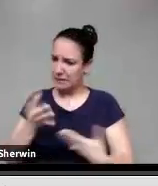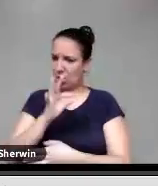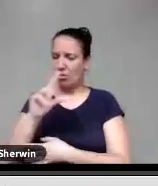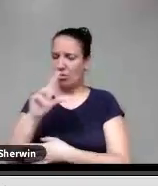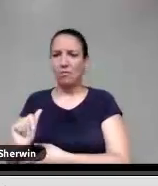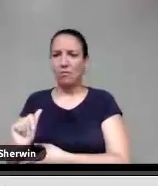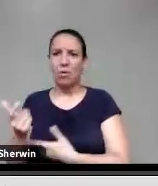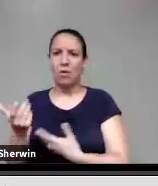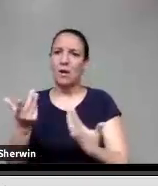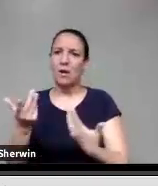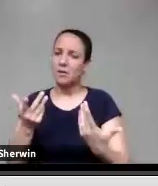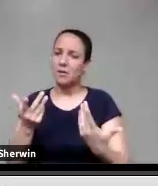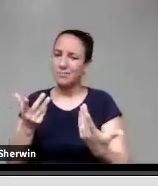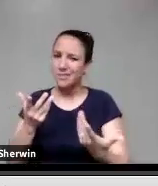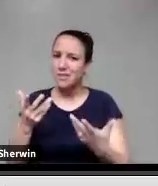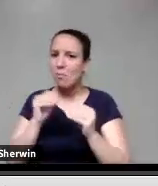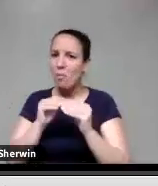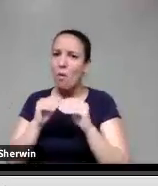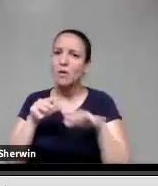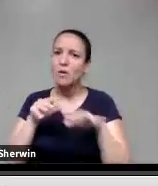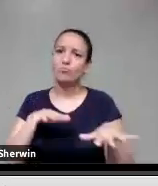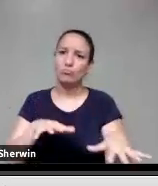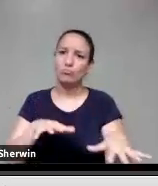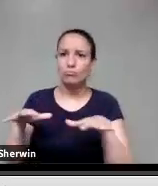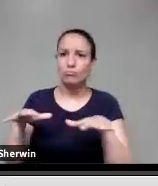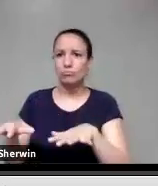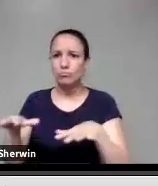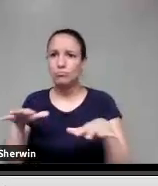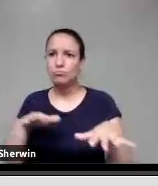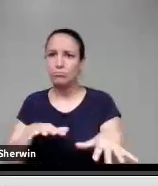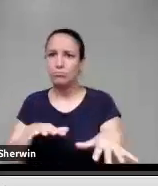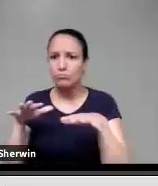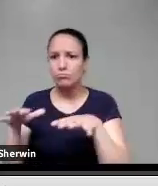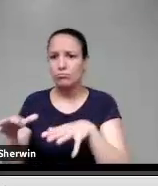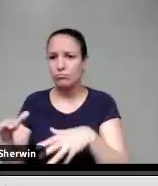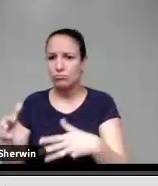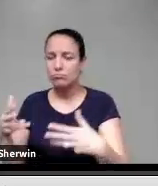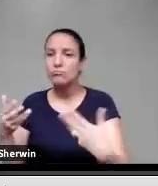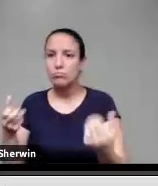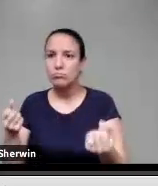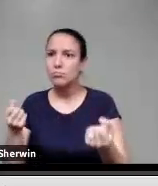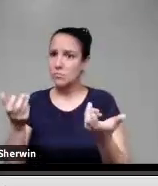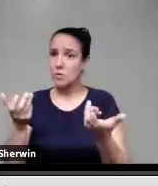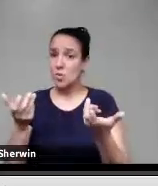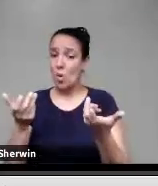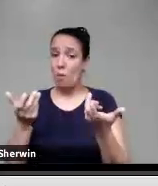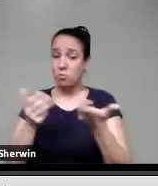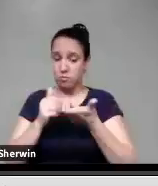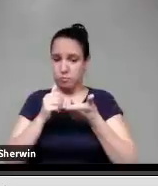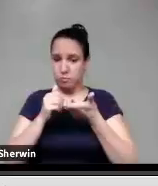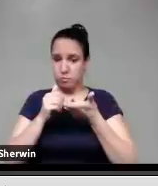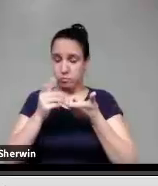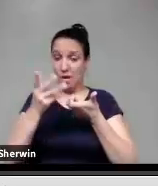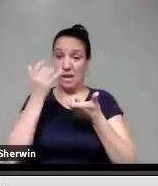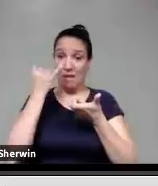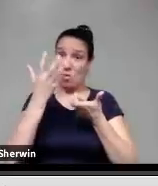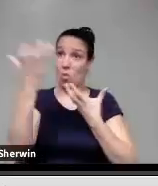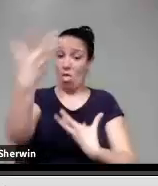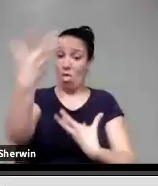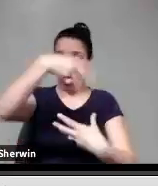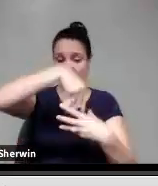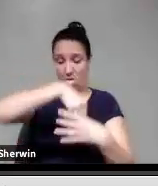of Florida life. So even geographical can present a challenge for how are we going to involve these people and make them feel